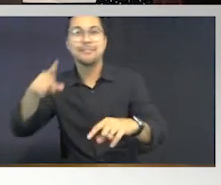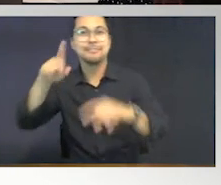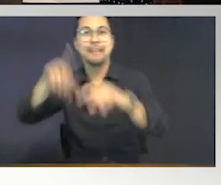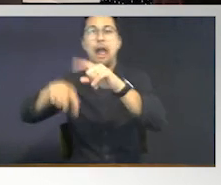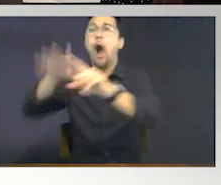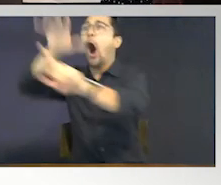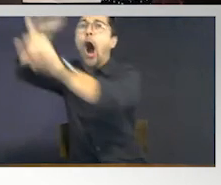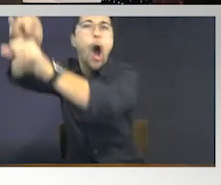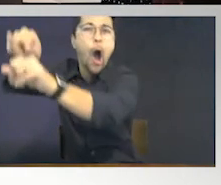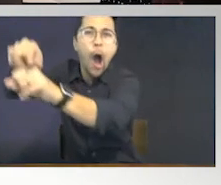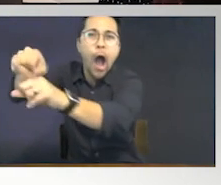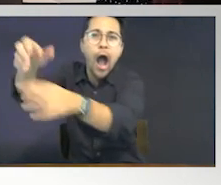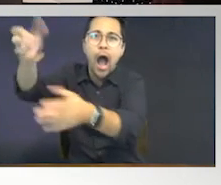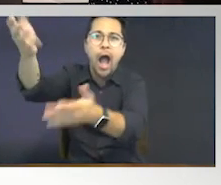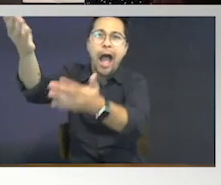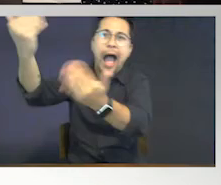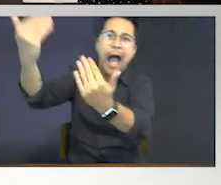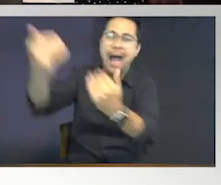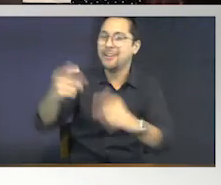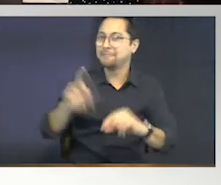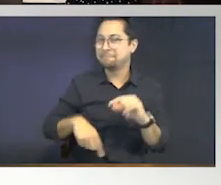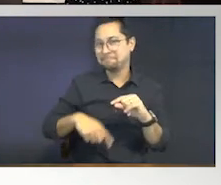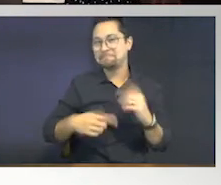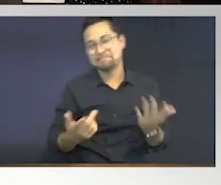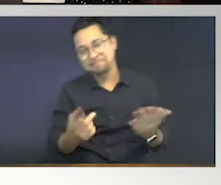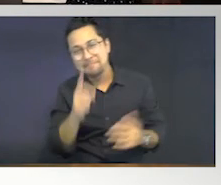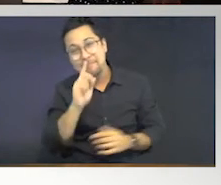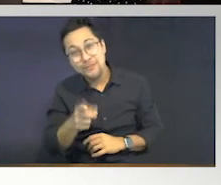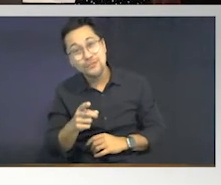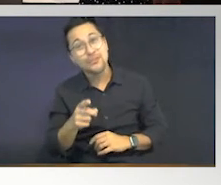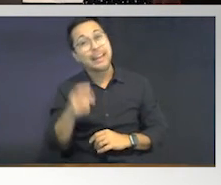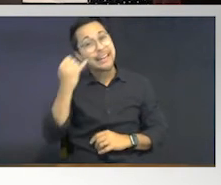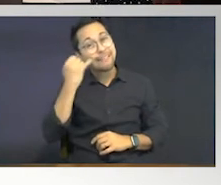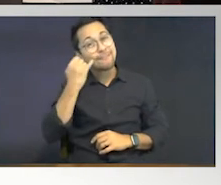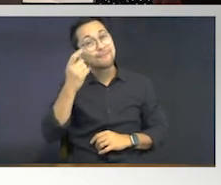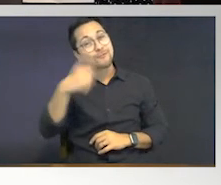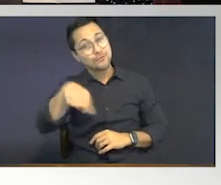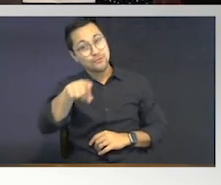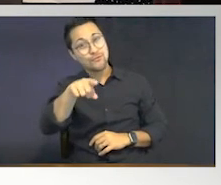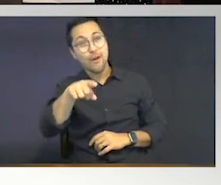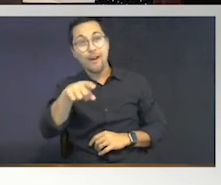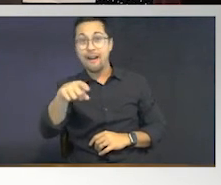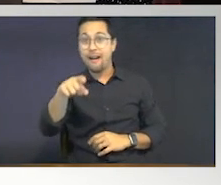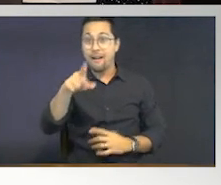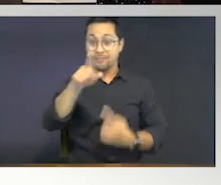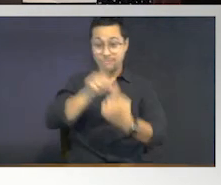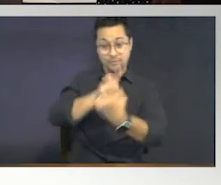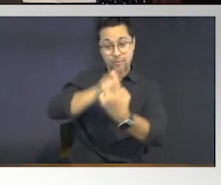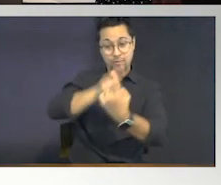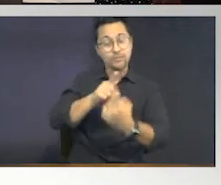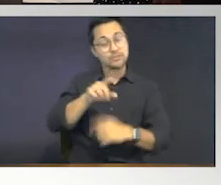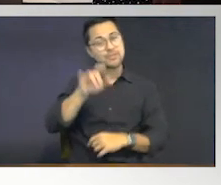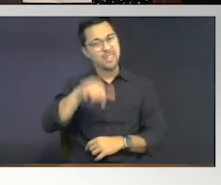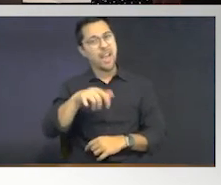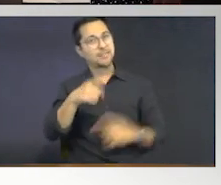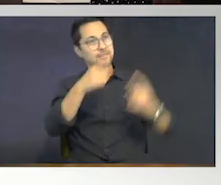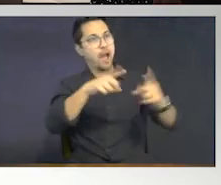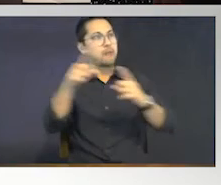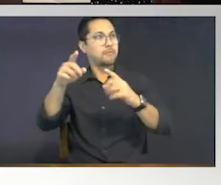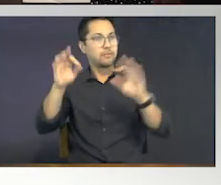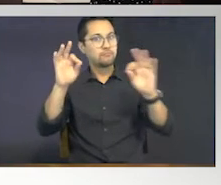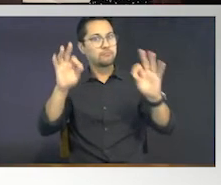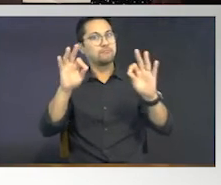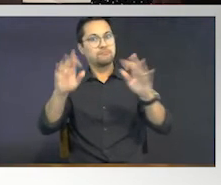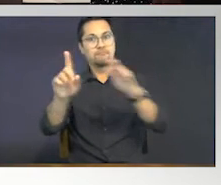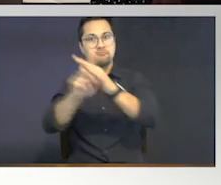So making sure that you can, if you are in person, which is happening more and more, thank goodness